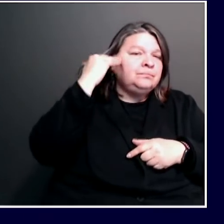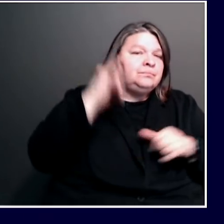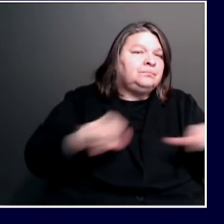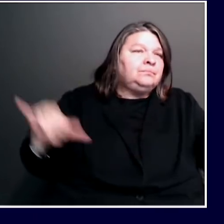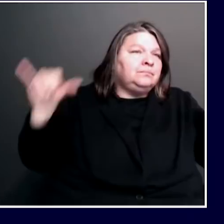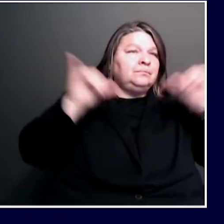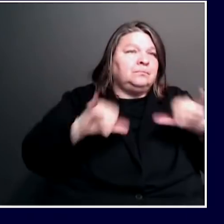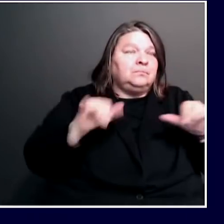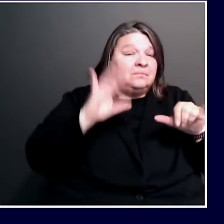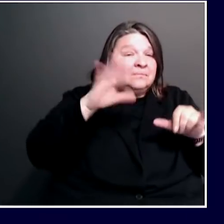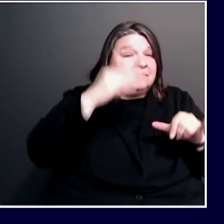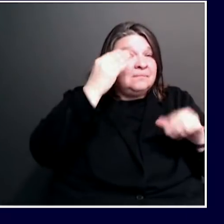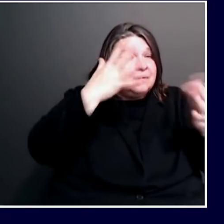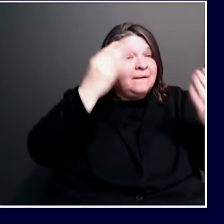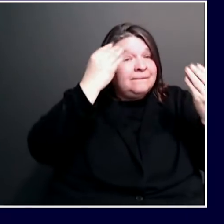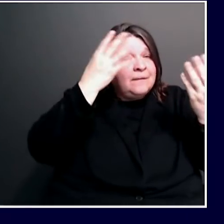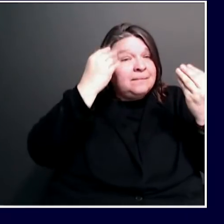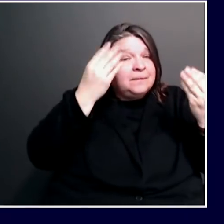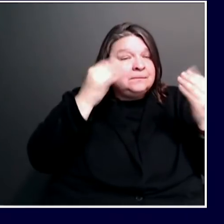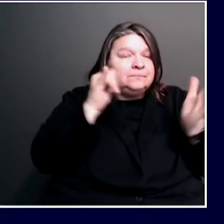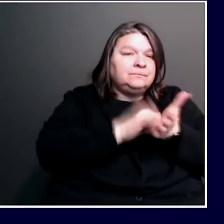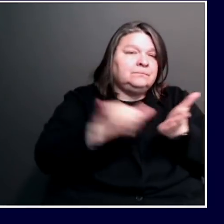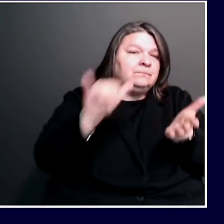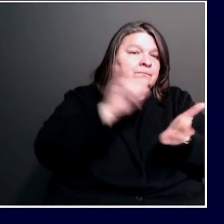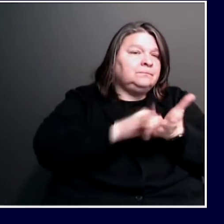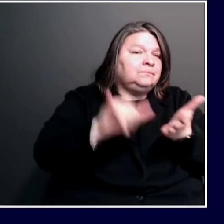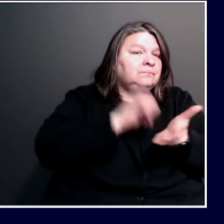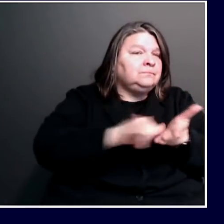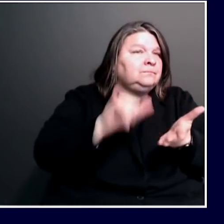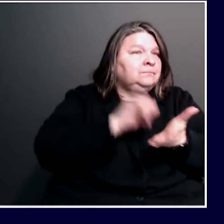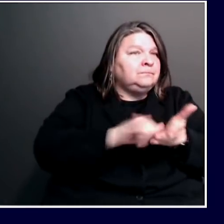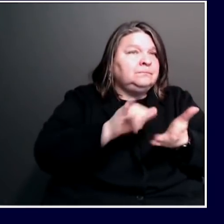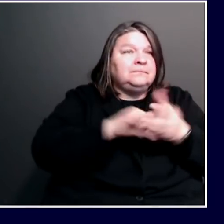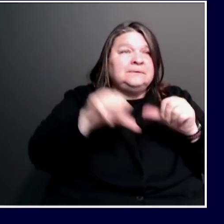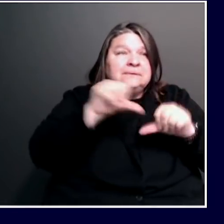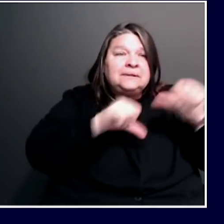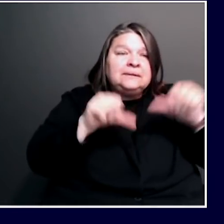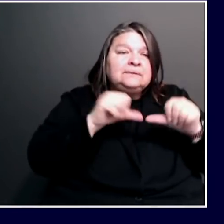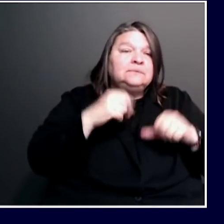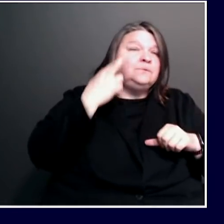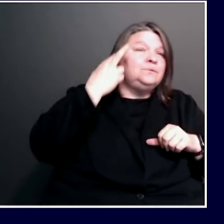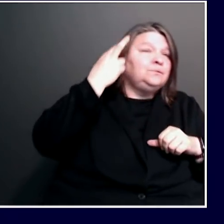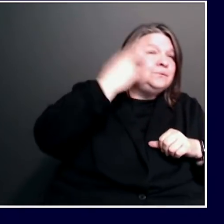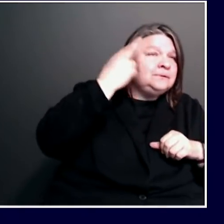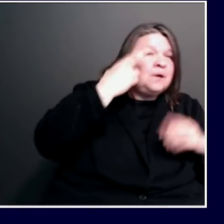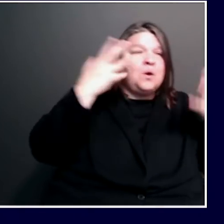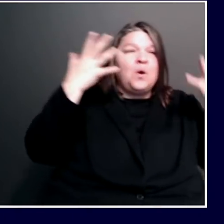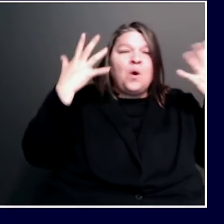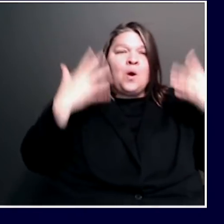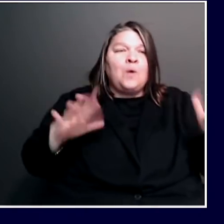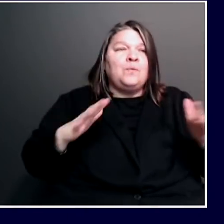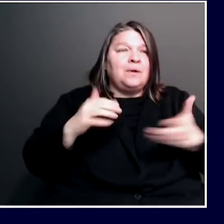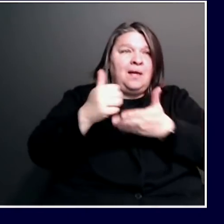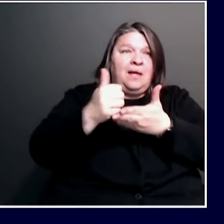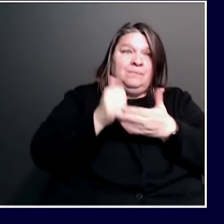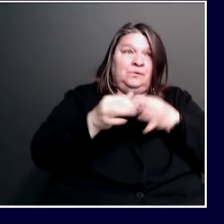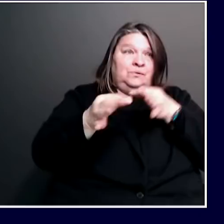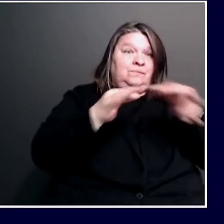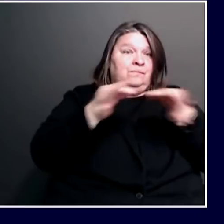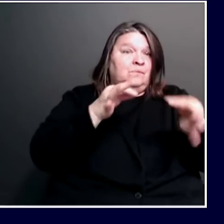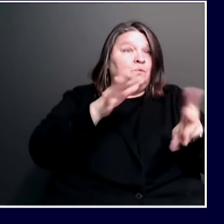because those same scientific reasons motivated our recent changes to school-based contact